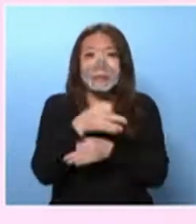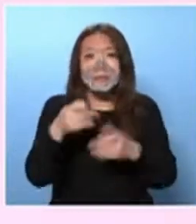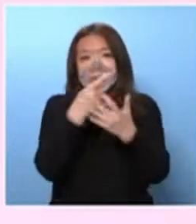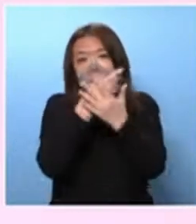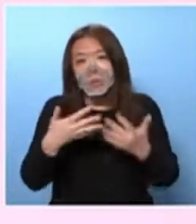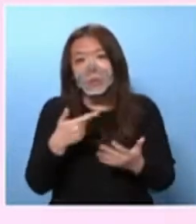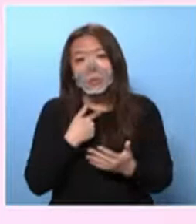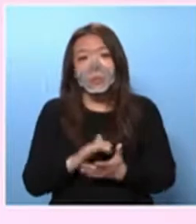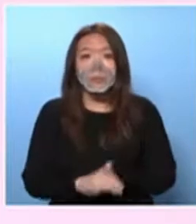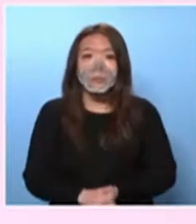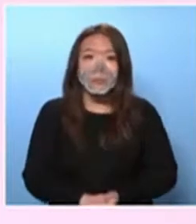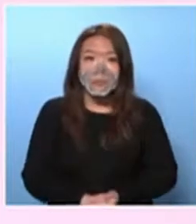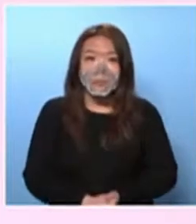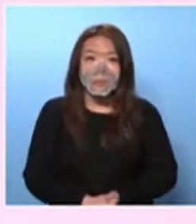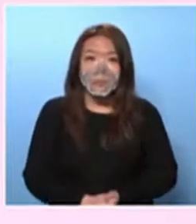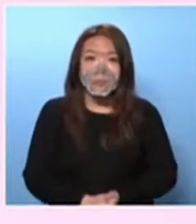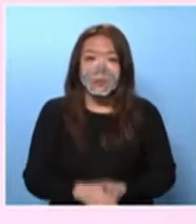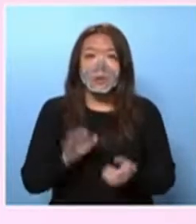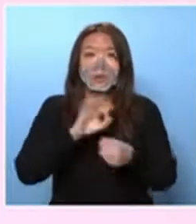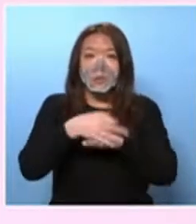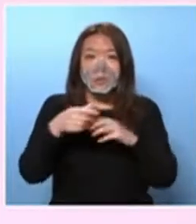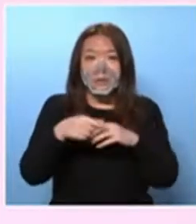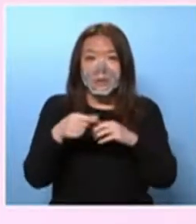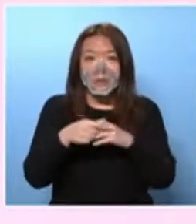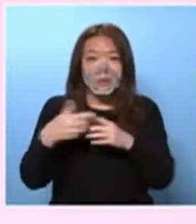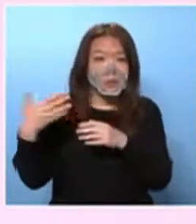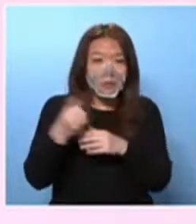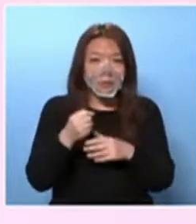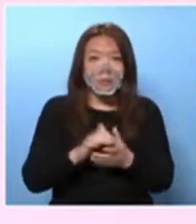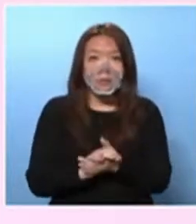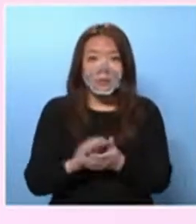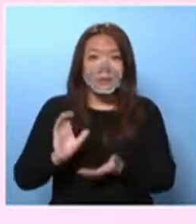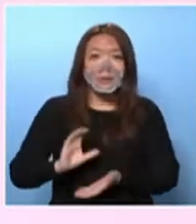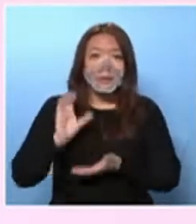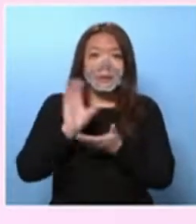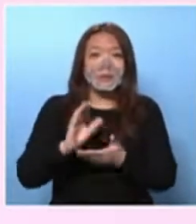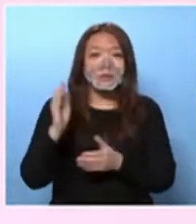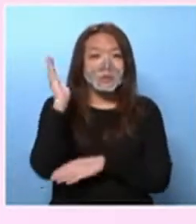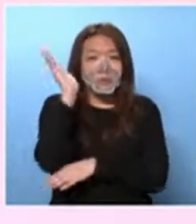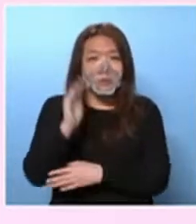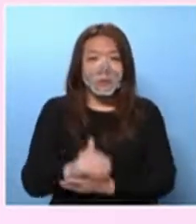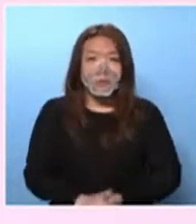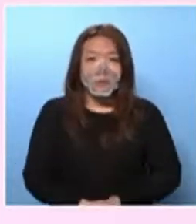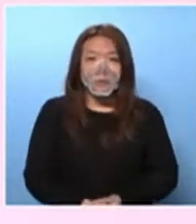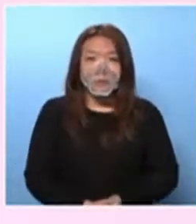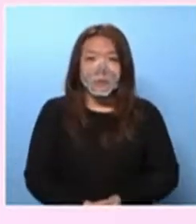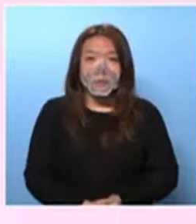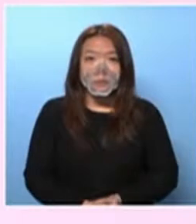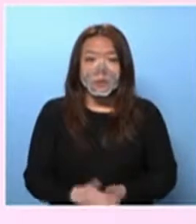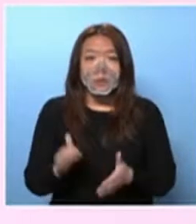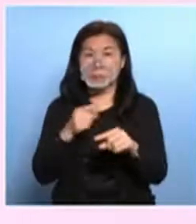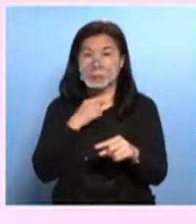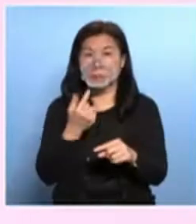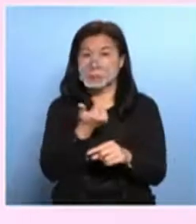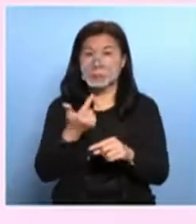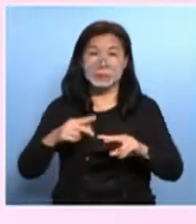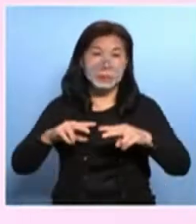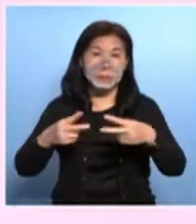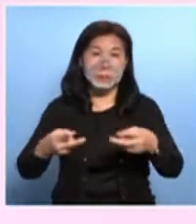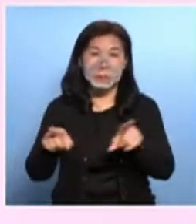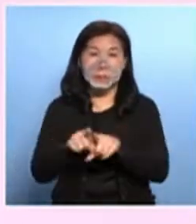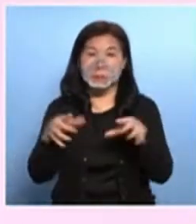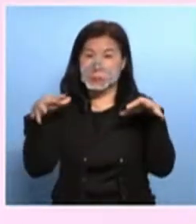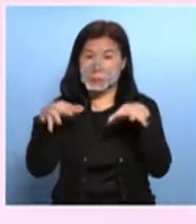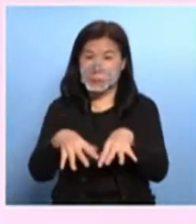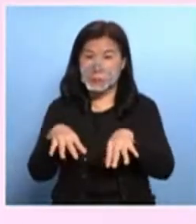to proactively expand our CDTA network, Global Financial Leaders Investment Summit. To further